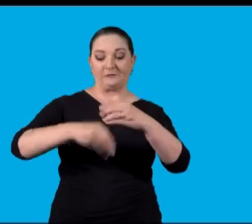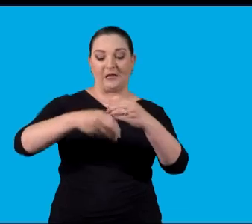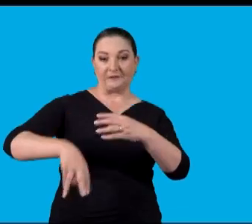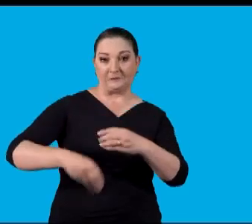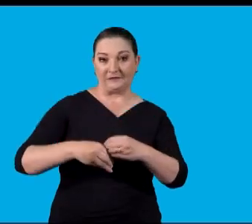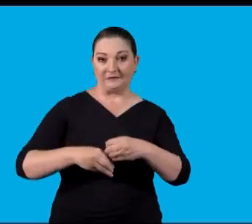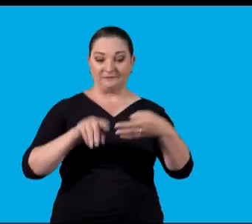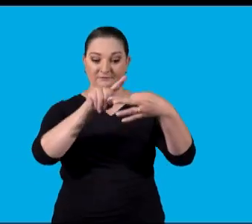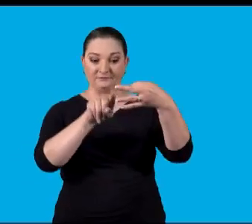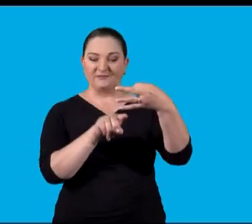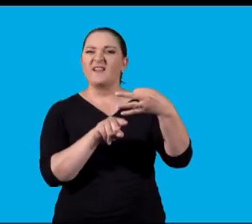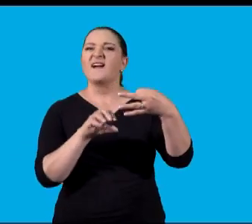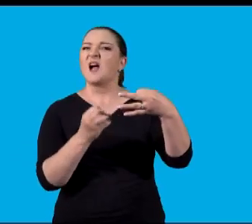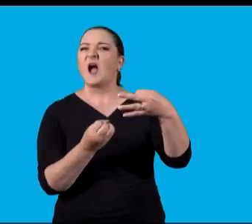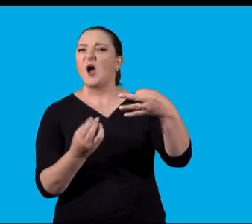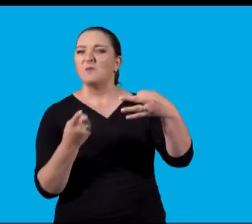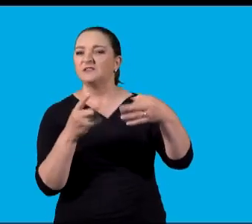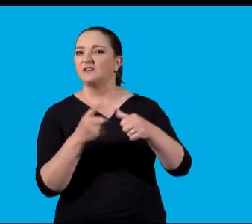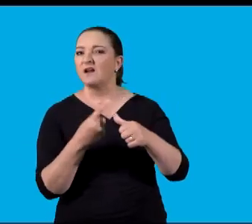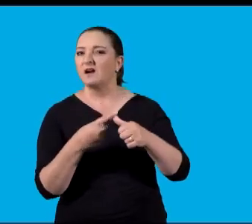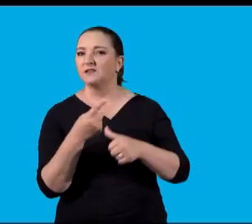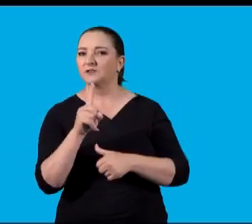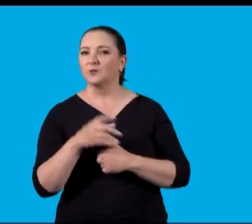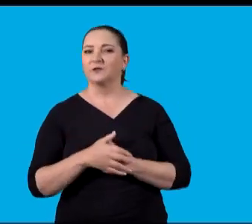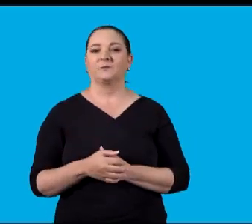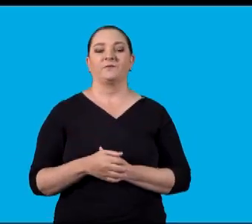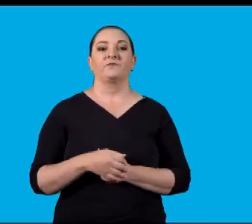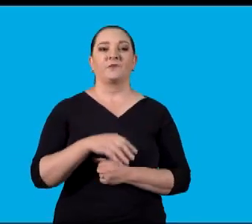4,500. How much do you get on your calculator?